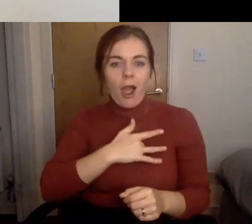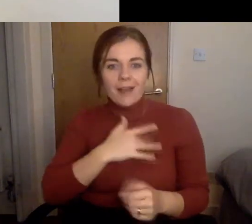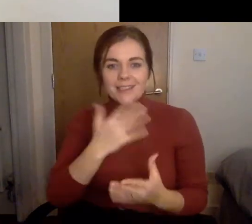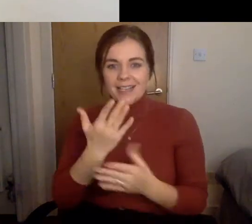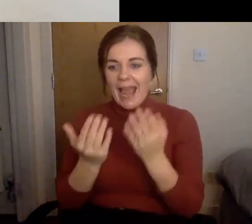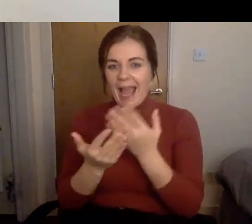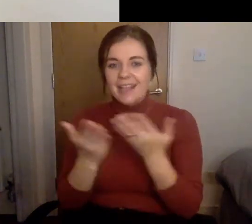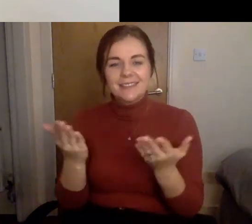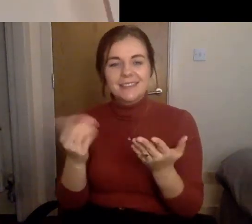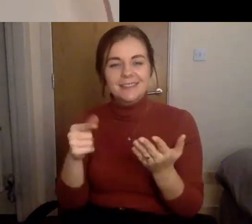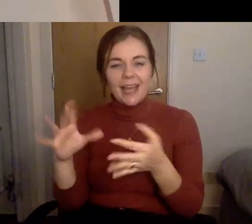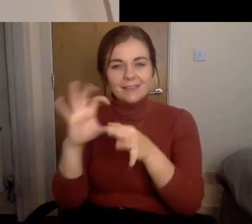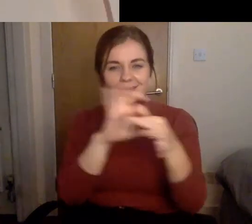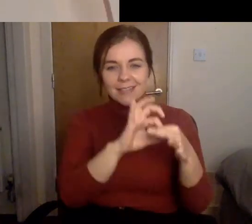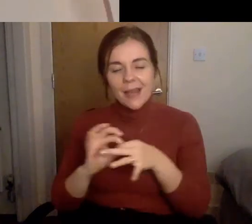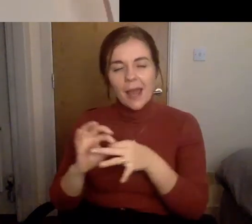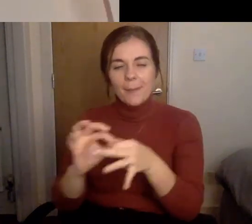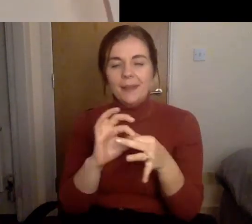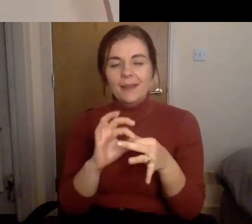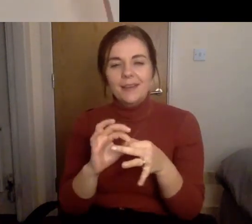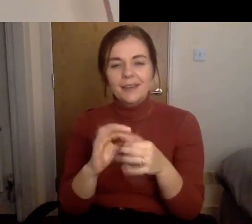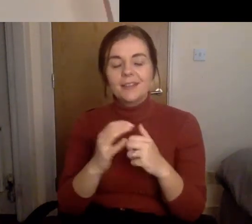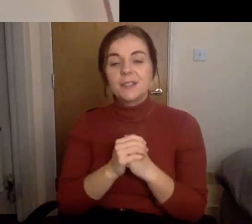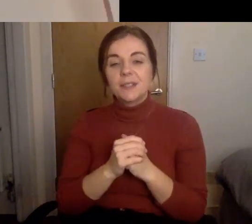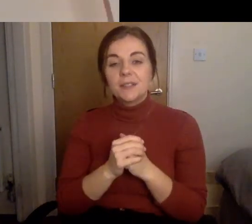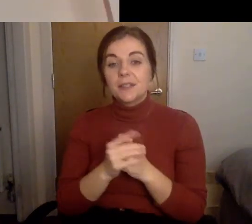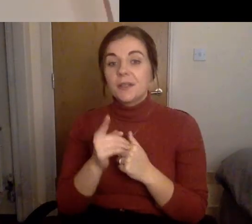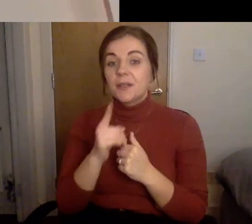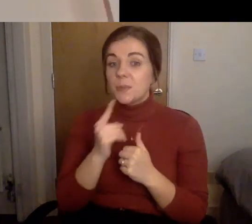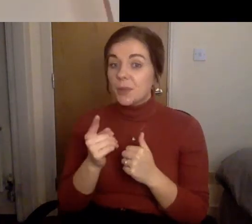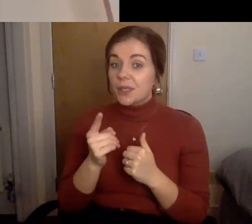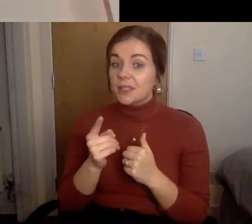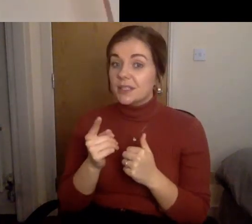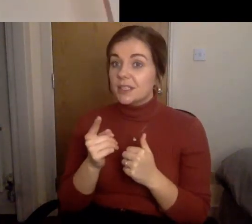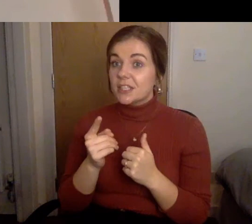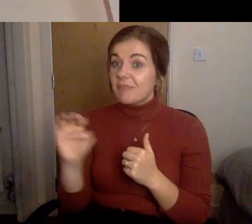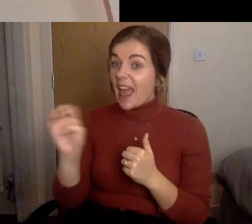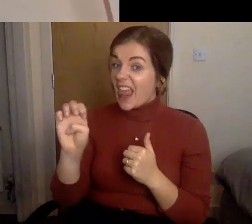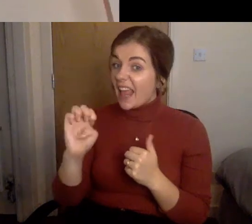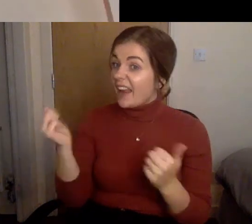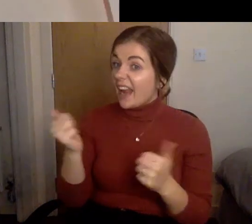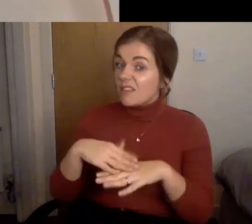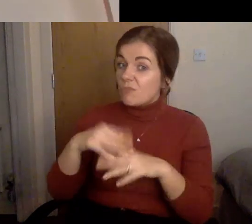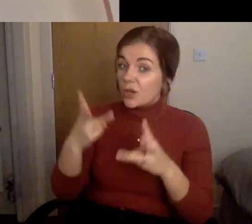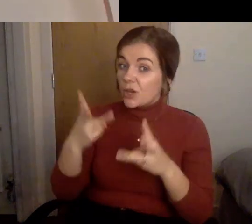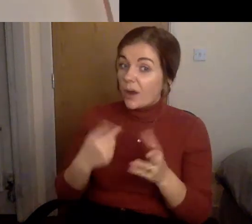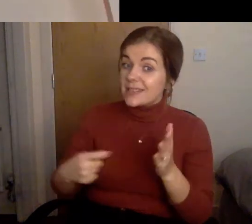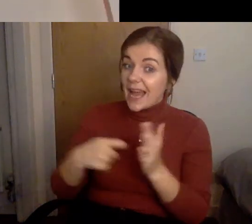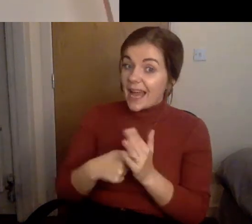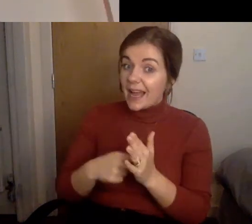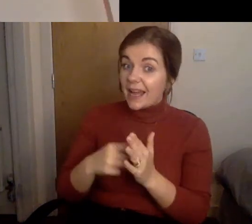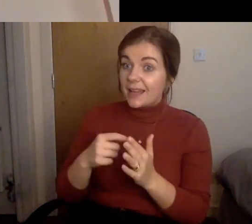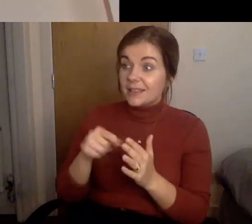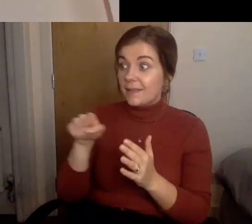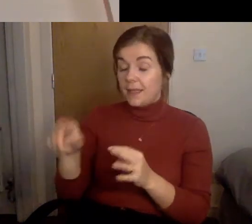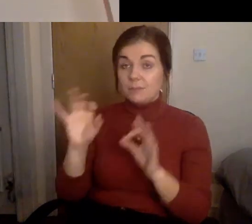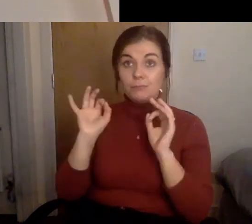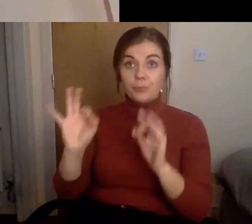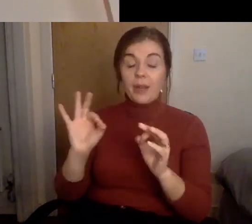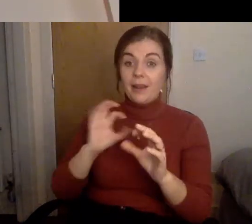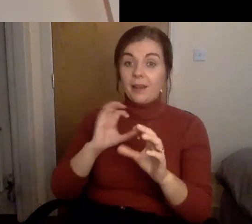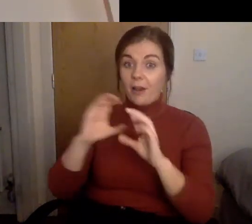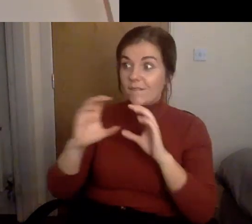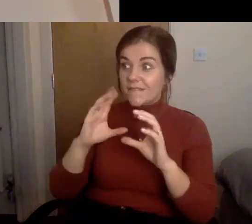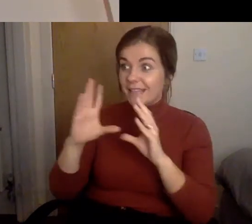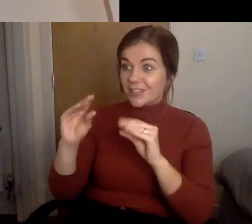kind of that whole aspect of things. But I suppose is there anything else you'd like to add? Because, like, it's really been a fantastic chatting with you.